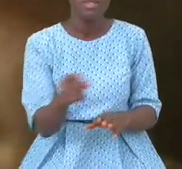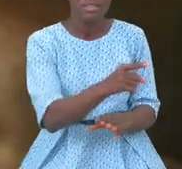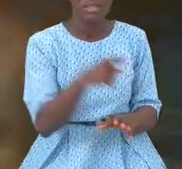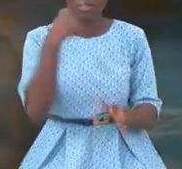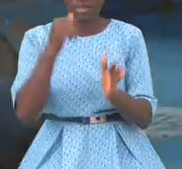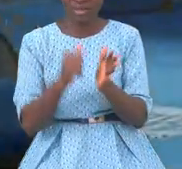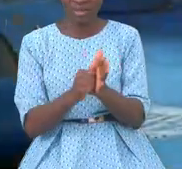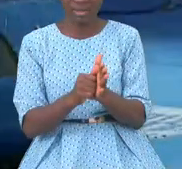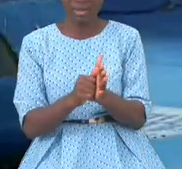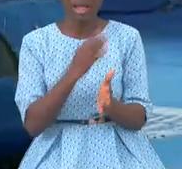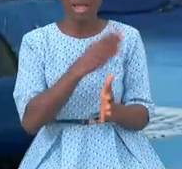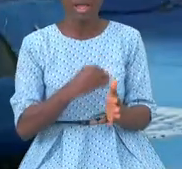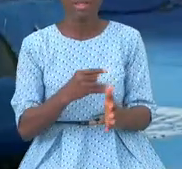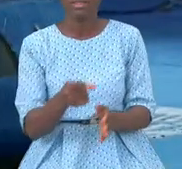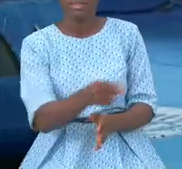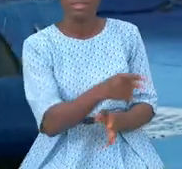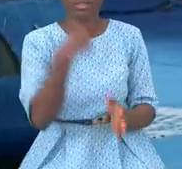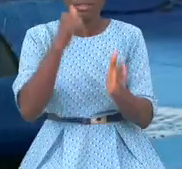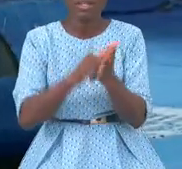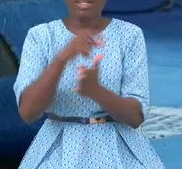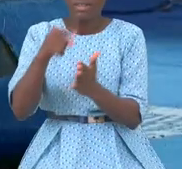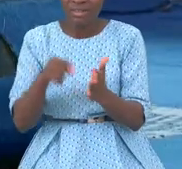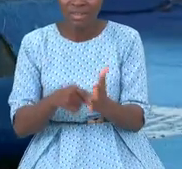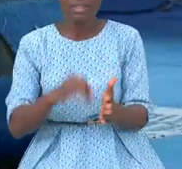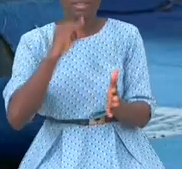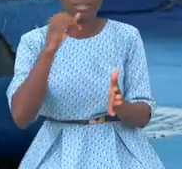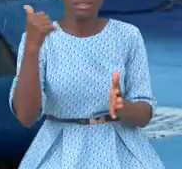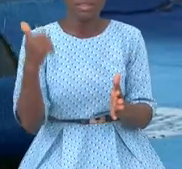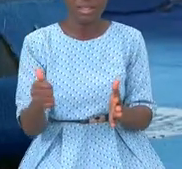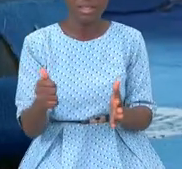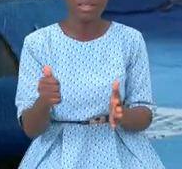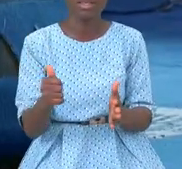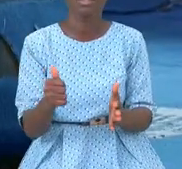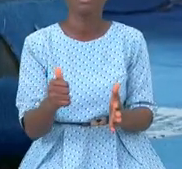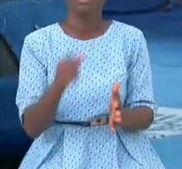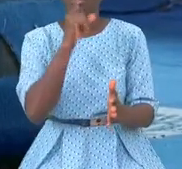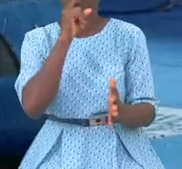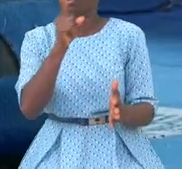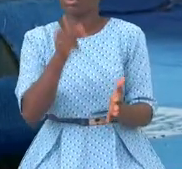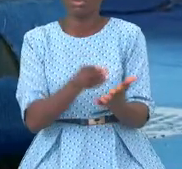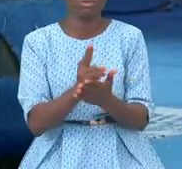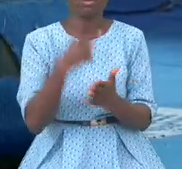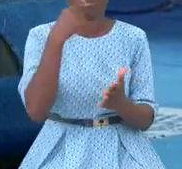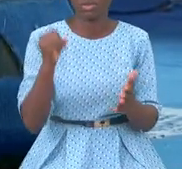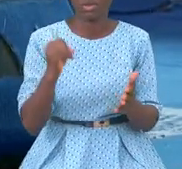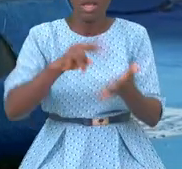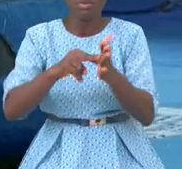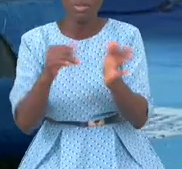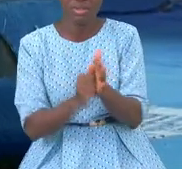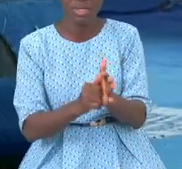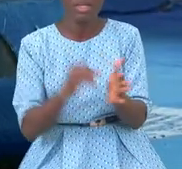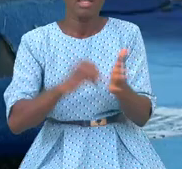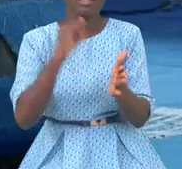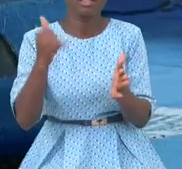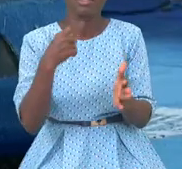saying, it means it's a saying. It's like an idiom. It's like